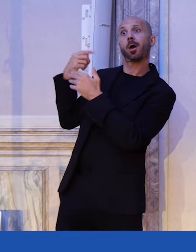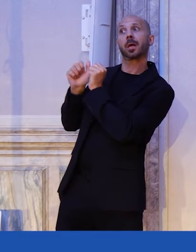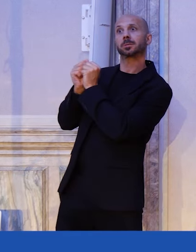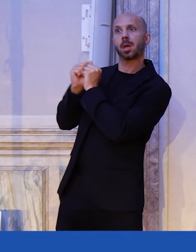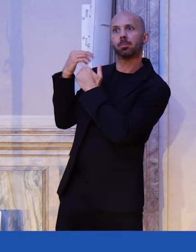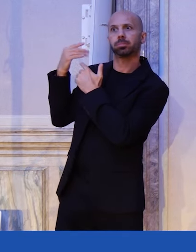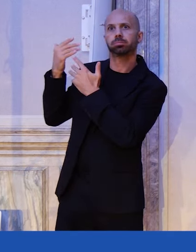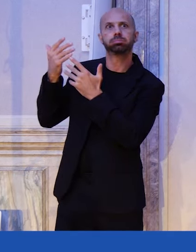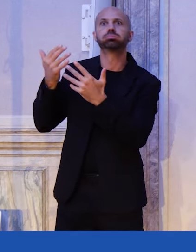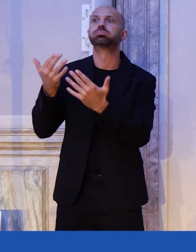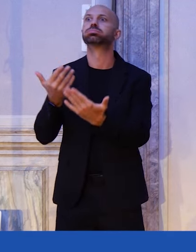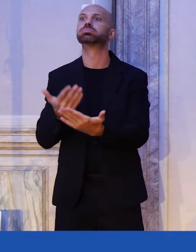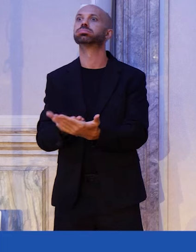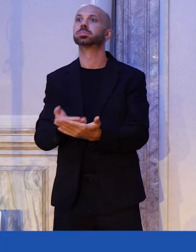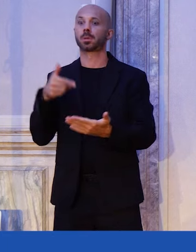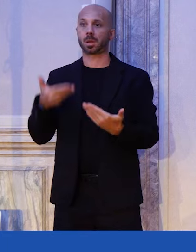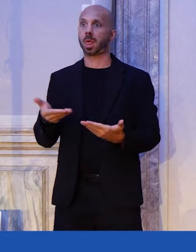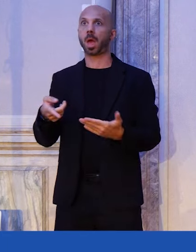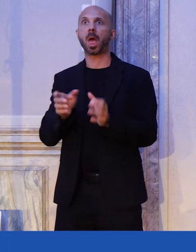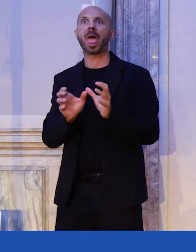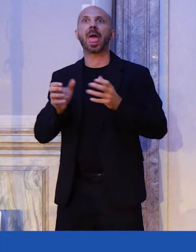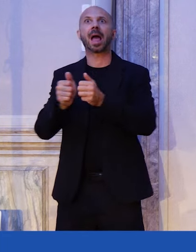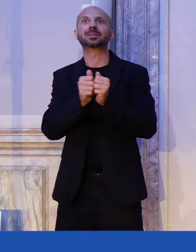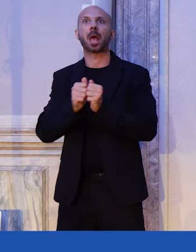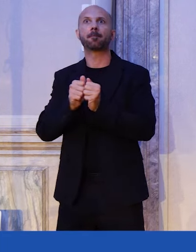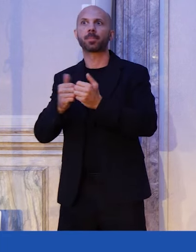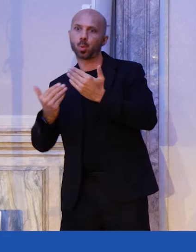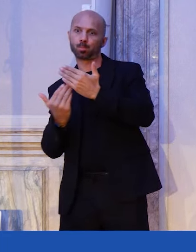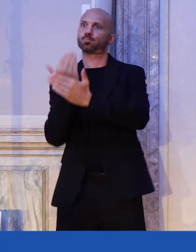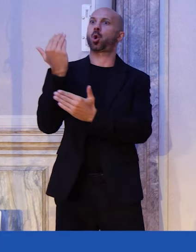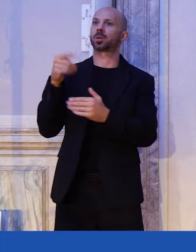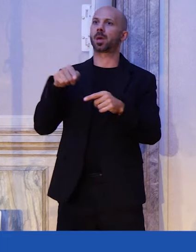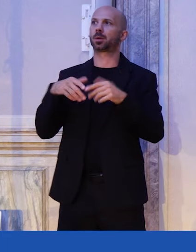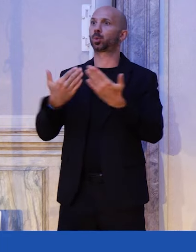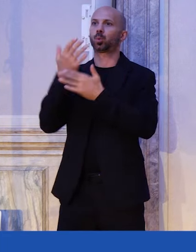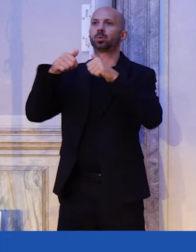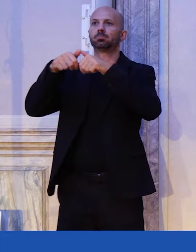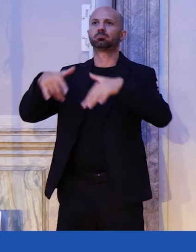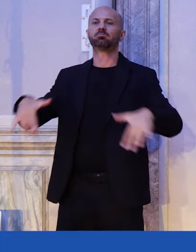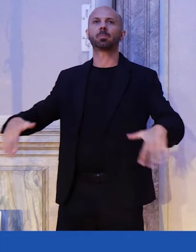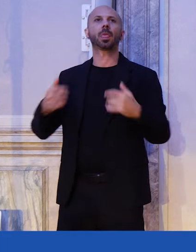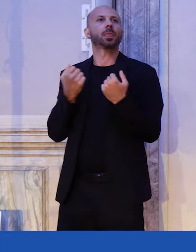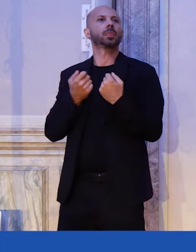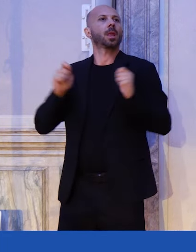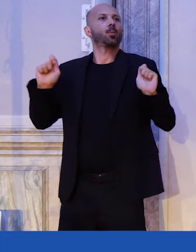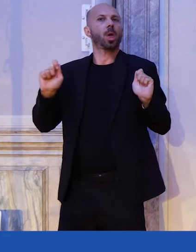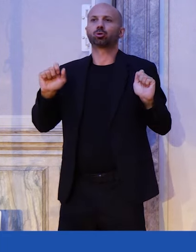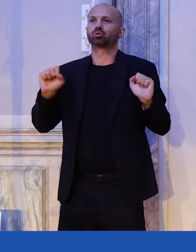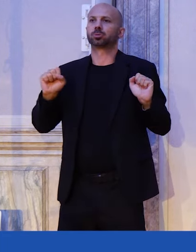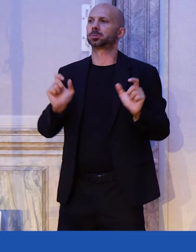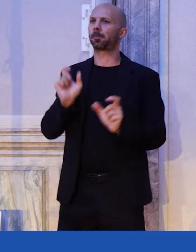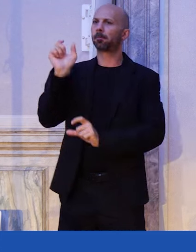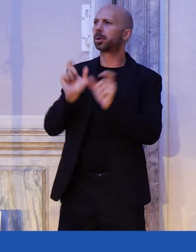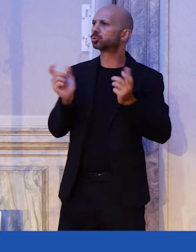to new music Ensemble modern has a democratic organizational structure that allows all the members to